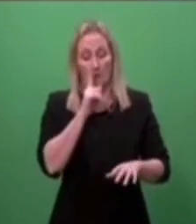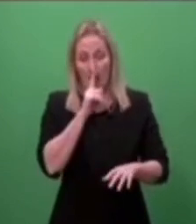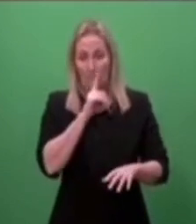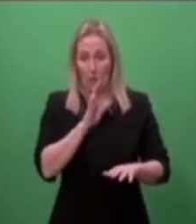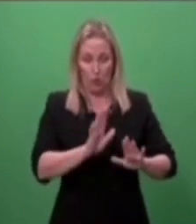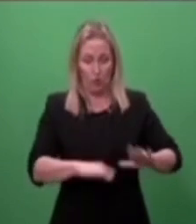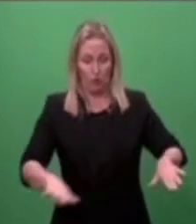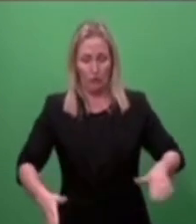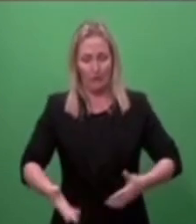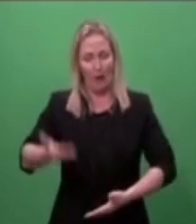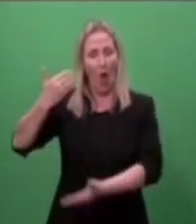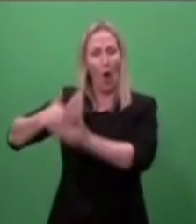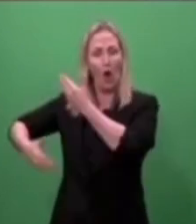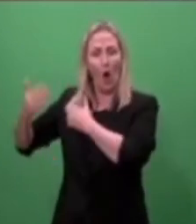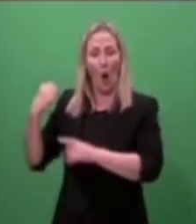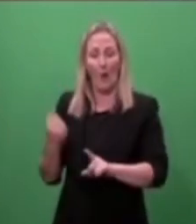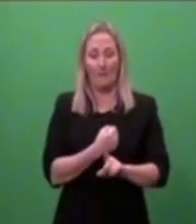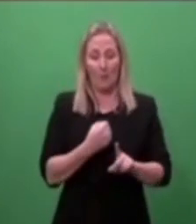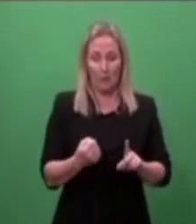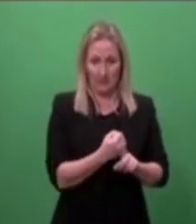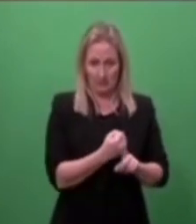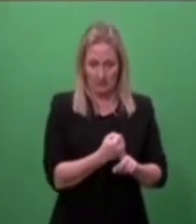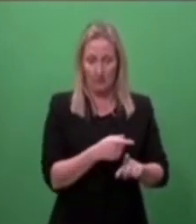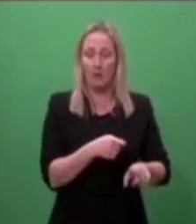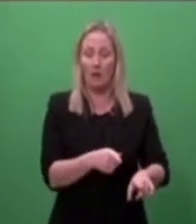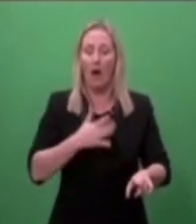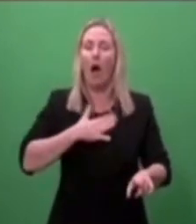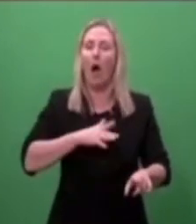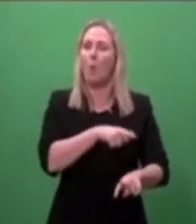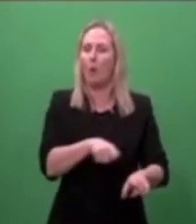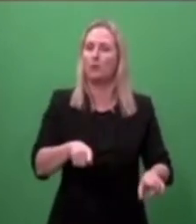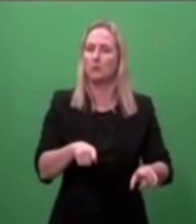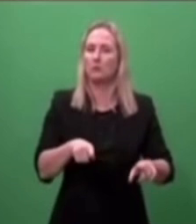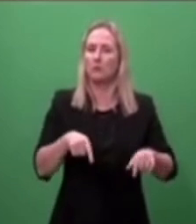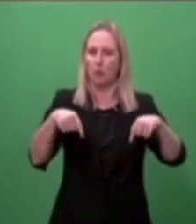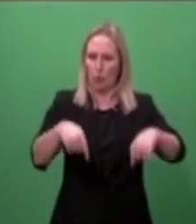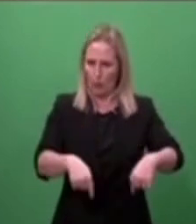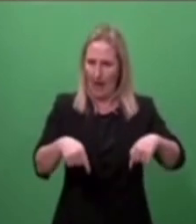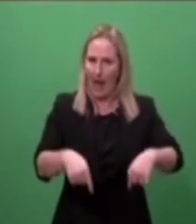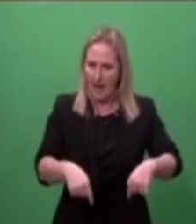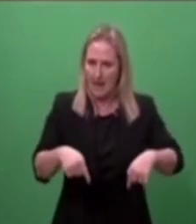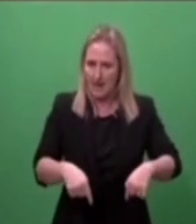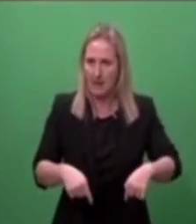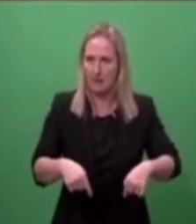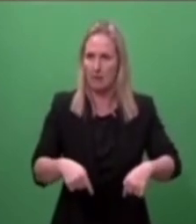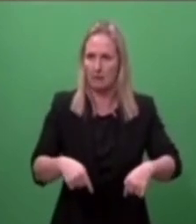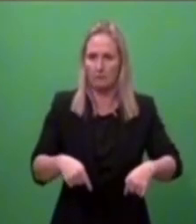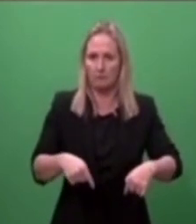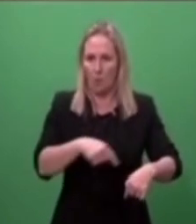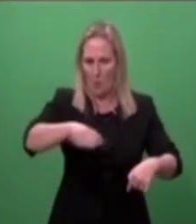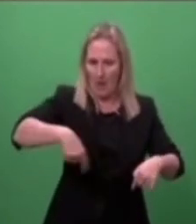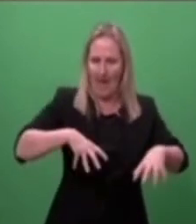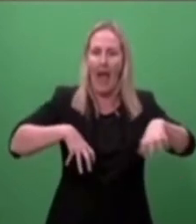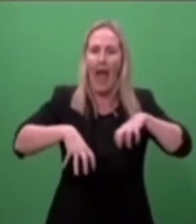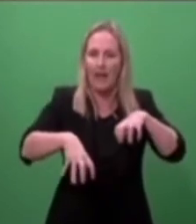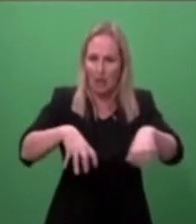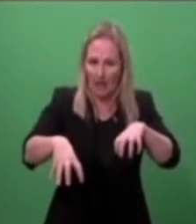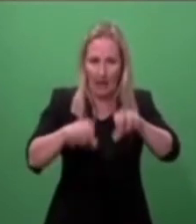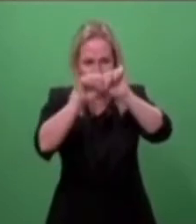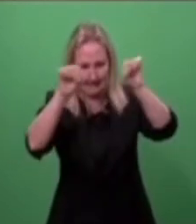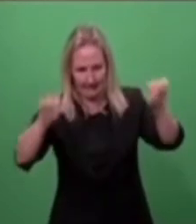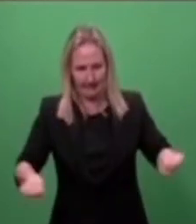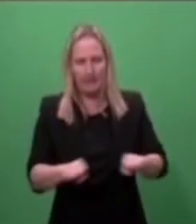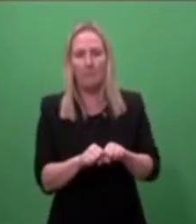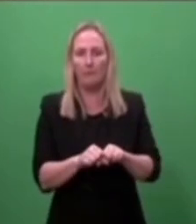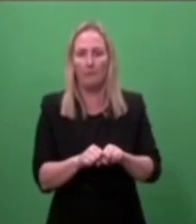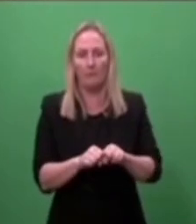also those in the system today are heard, and our entire system responds to them in a safe and appropriate